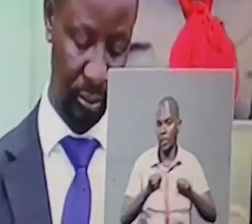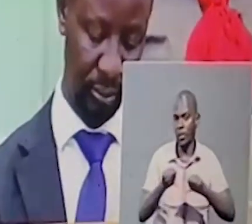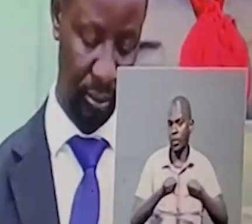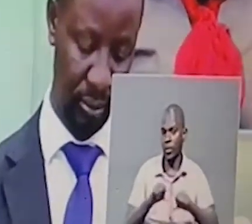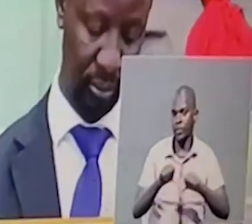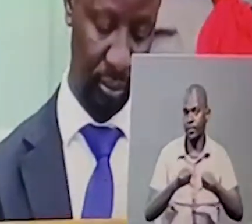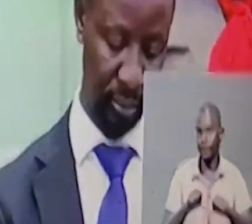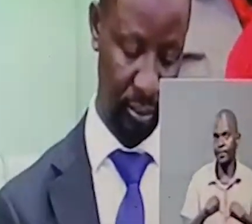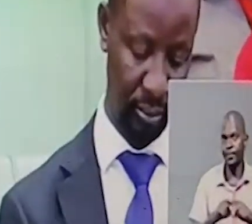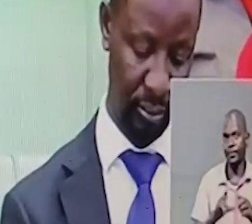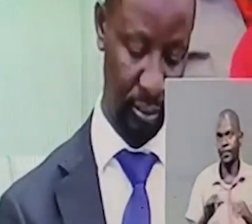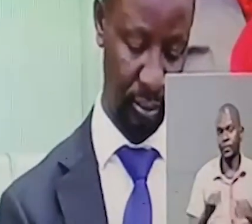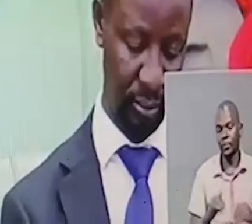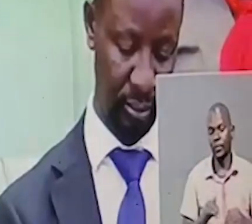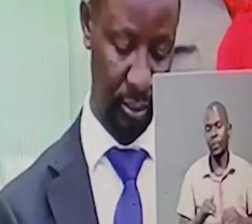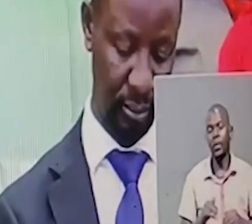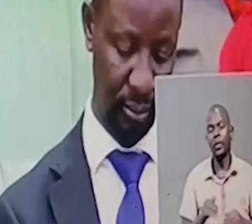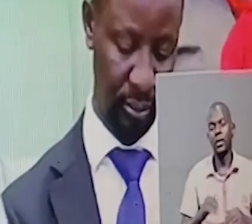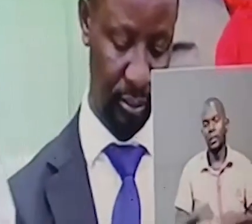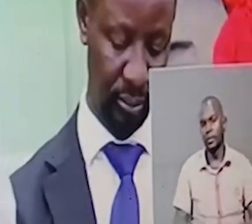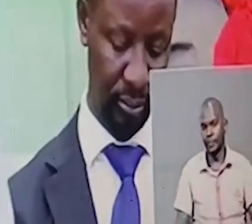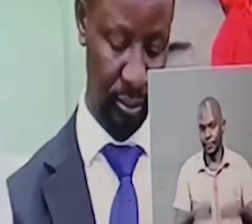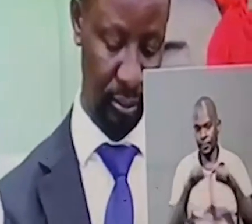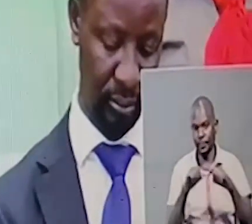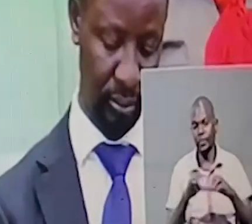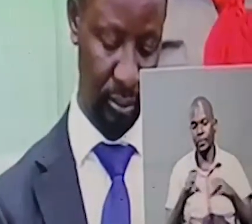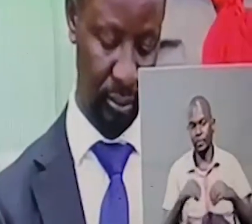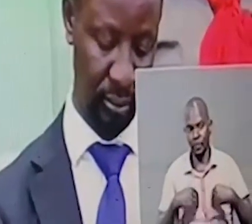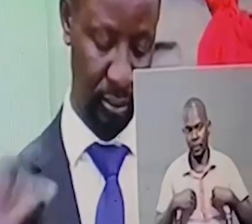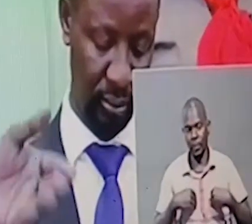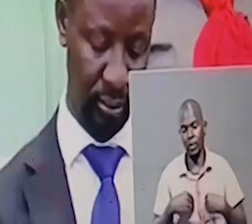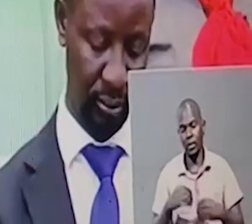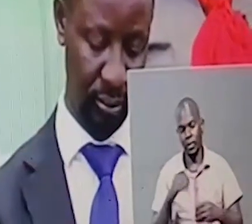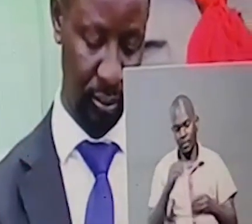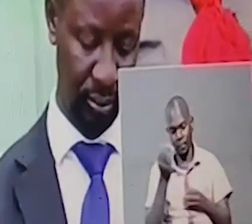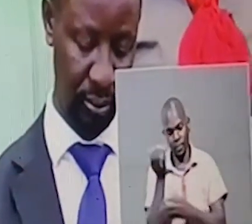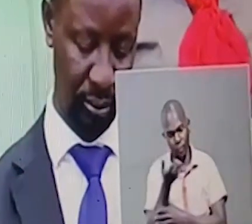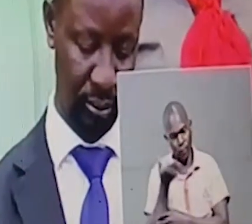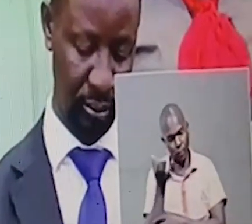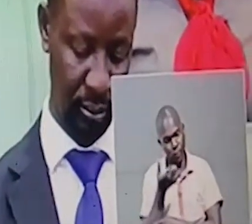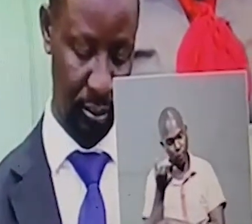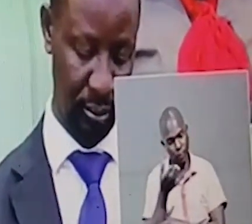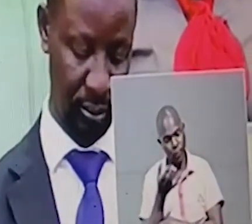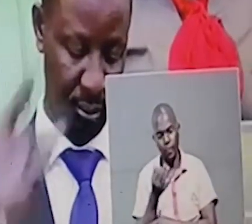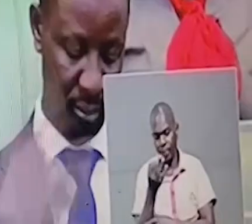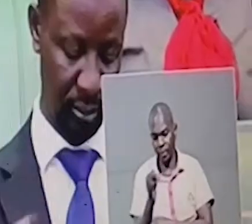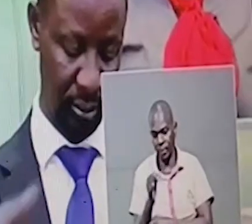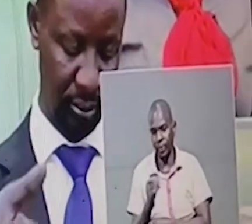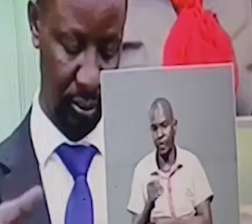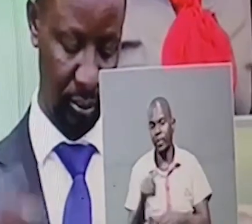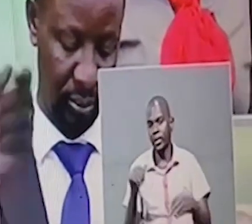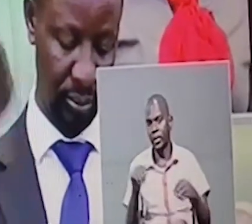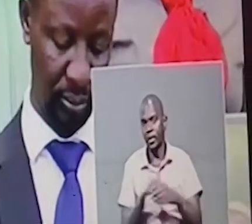administrators and the presiding officers that you allow me inspect. If this member